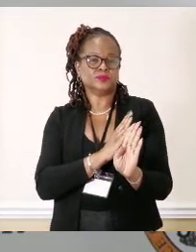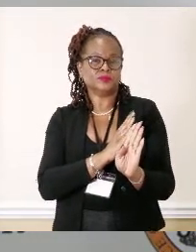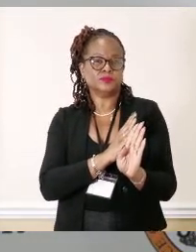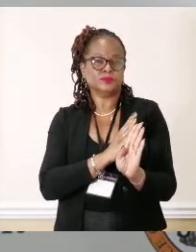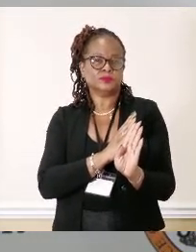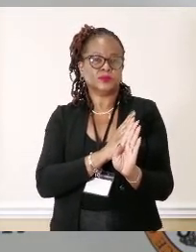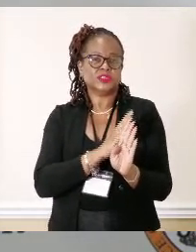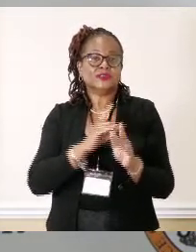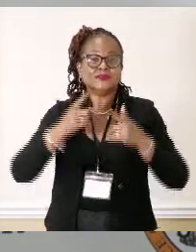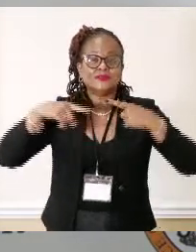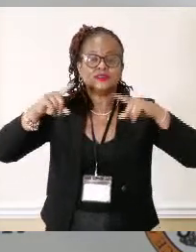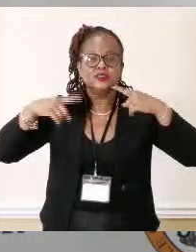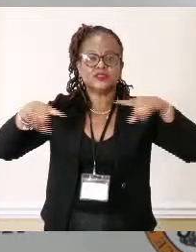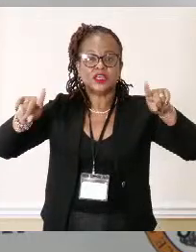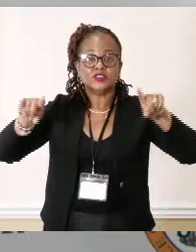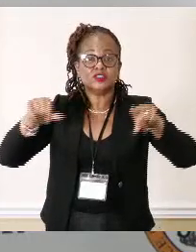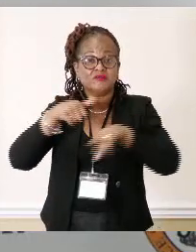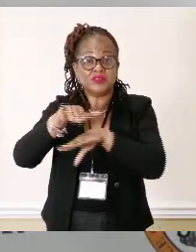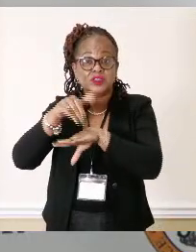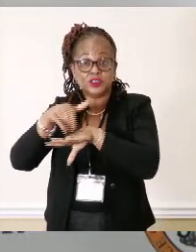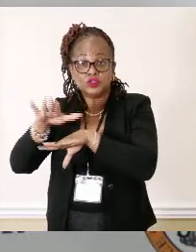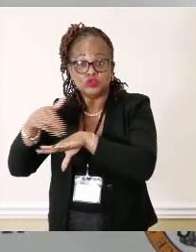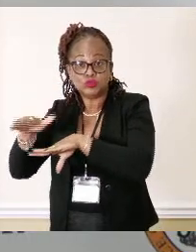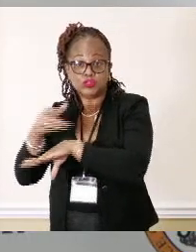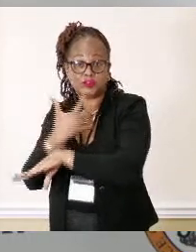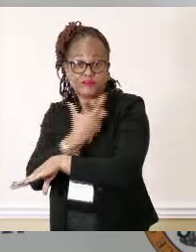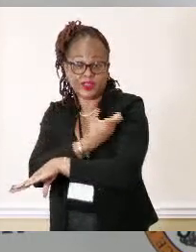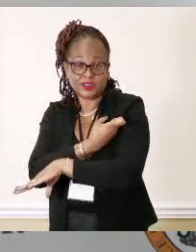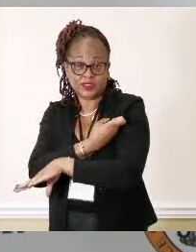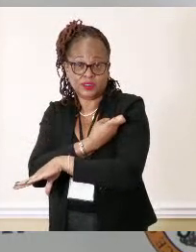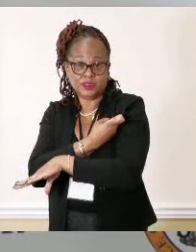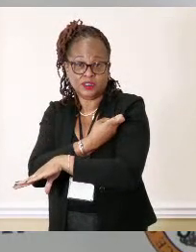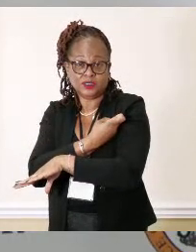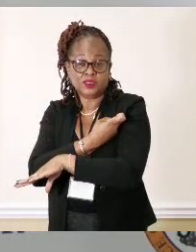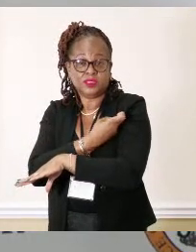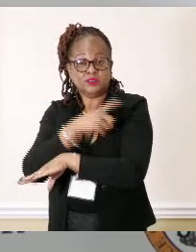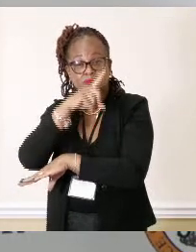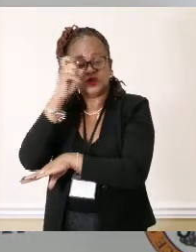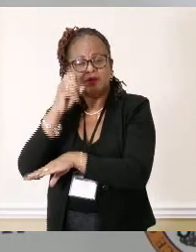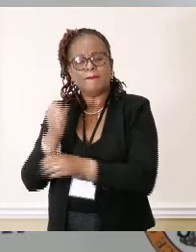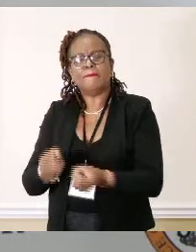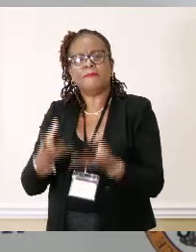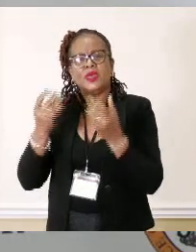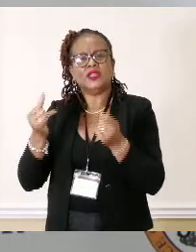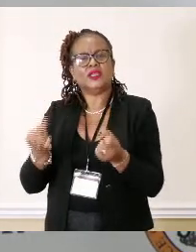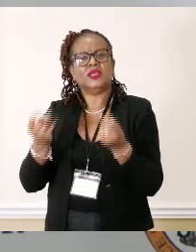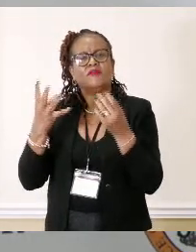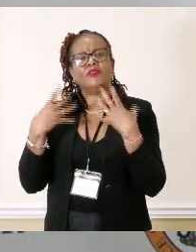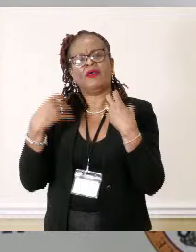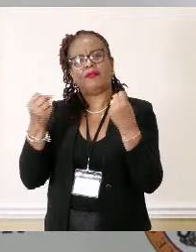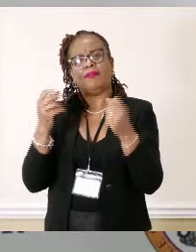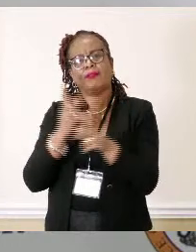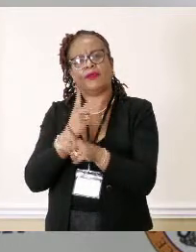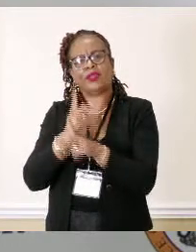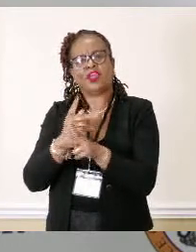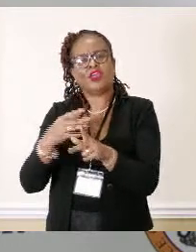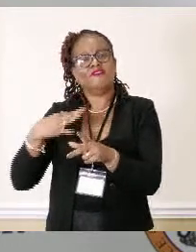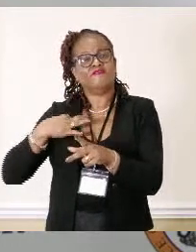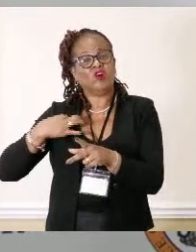The success of the distribution to date is attributed to many healthcare providers and